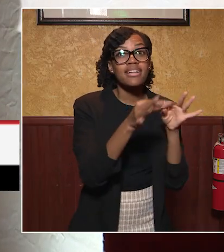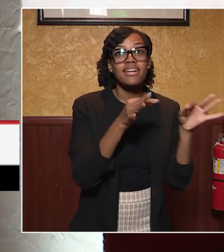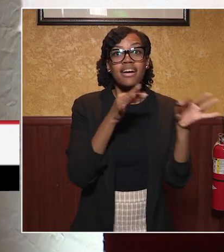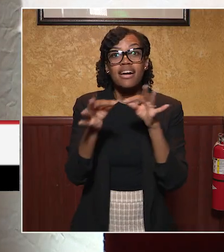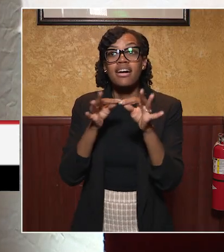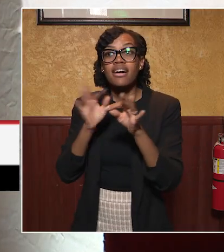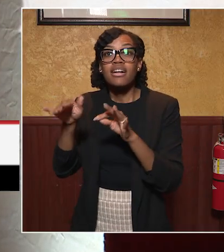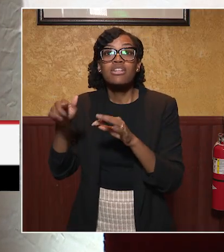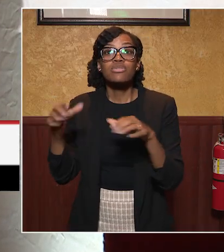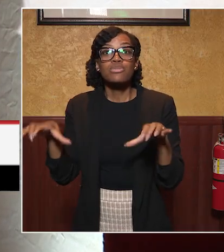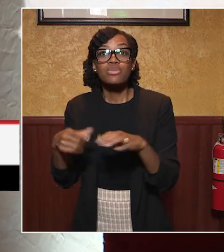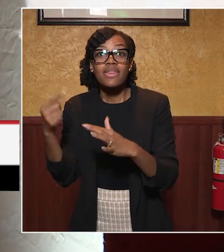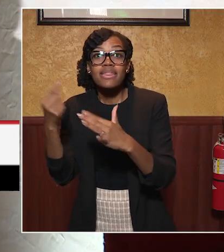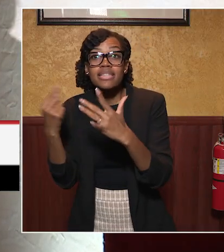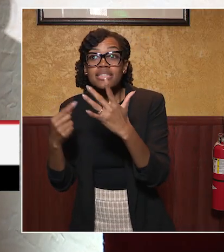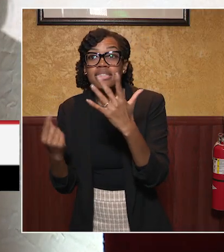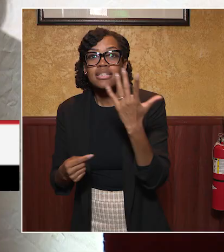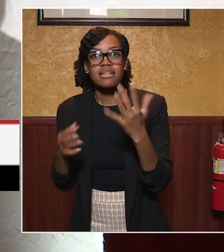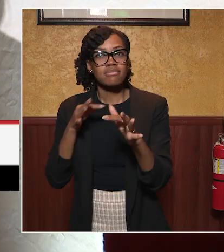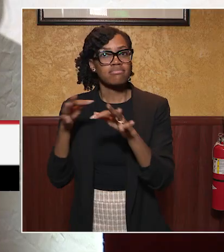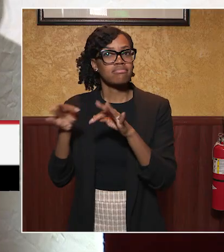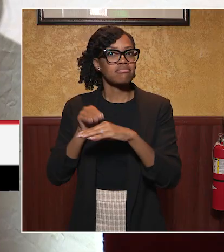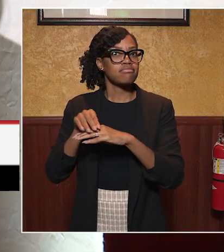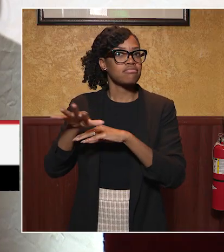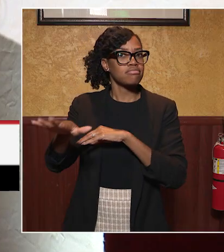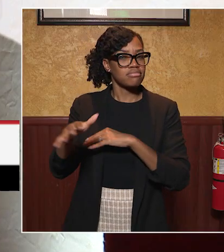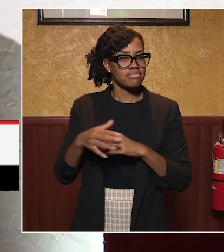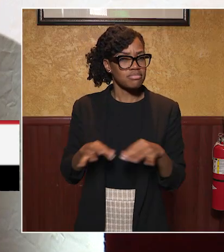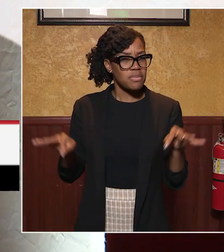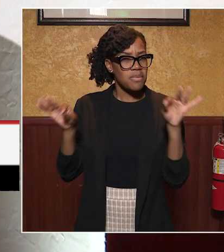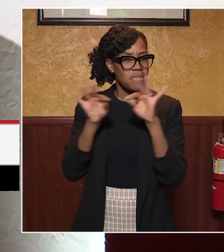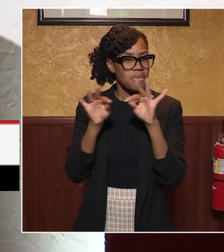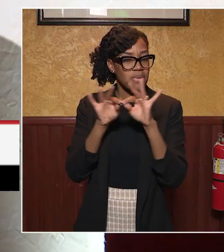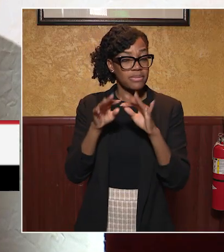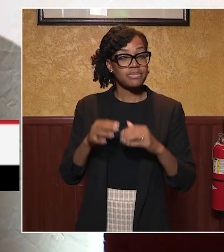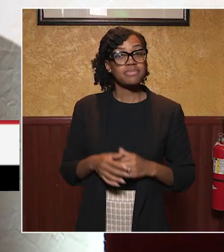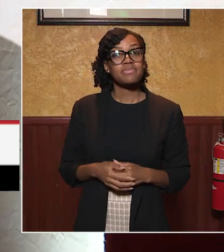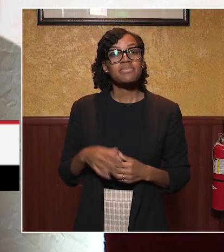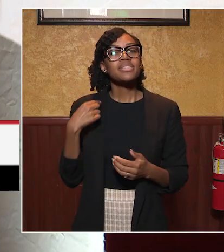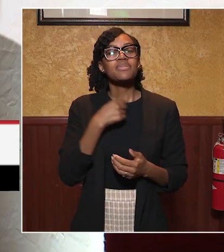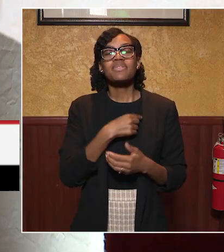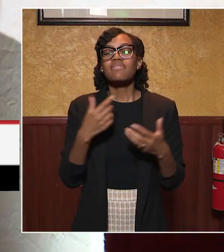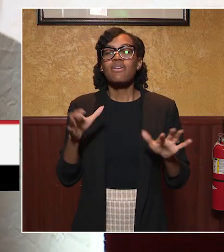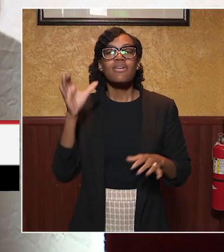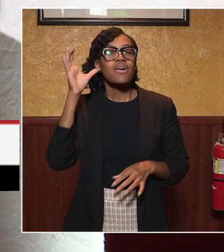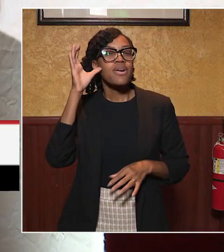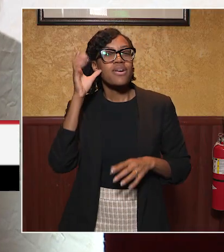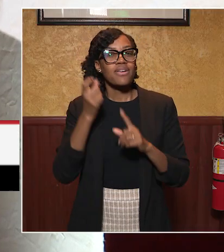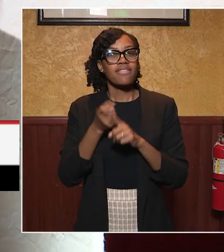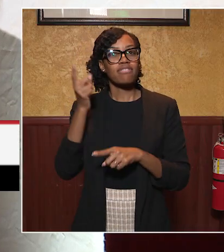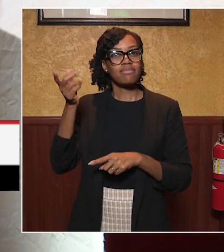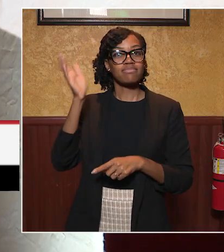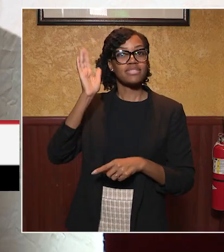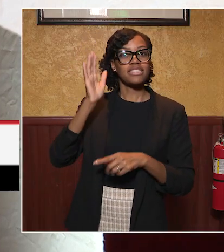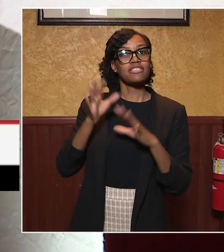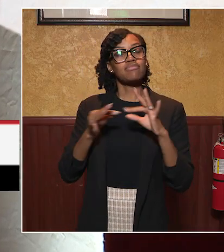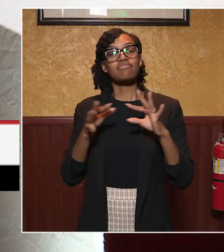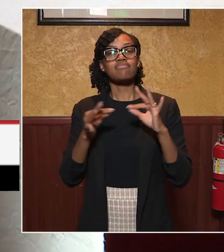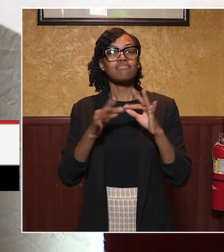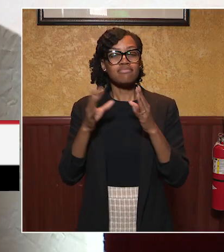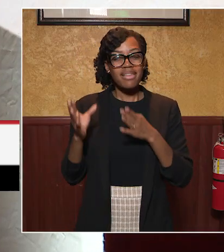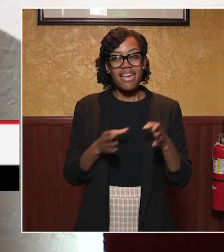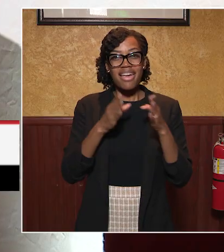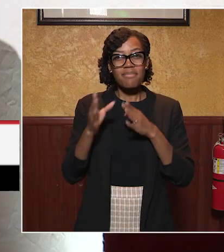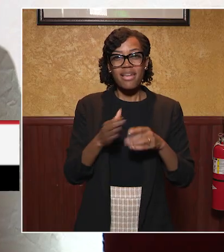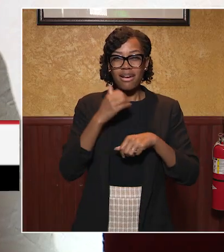things that they can do, and we've heard firsthand all the things that the bid has done to be ready. So